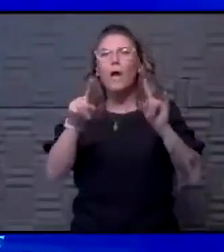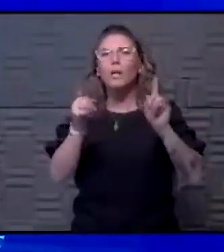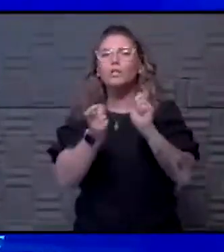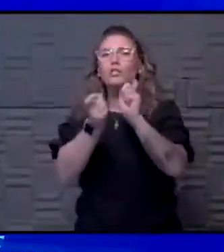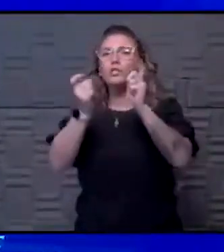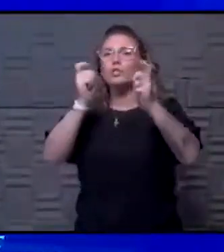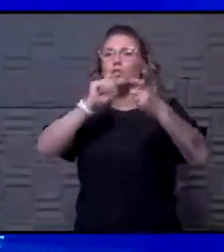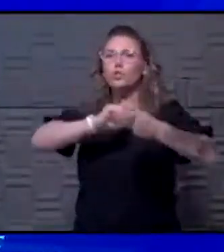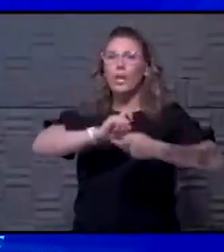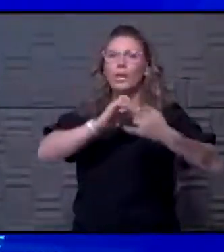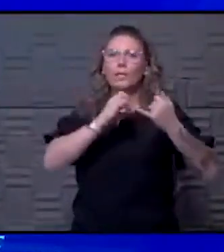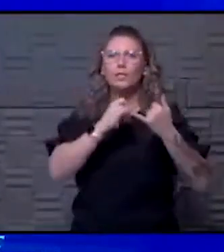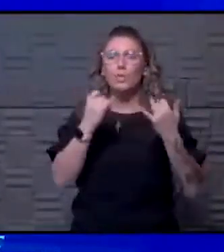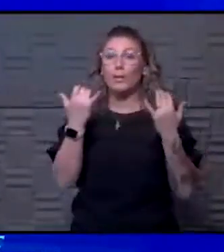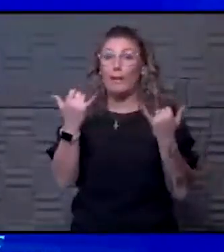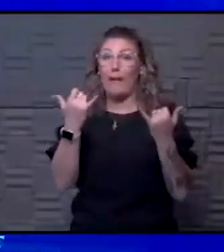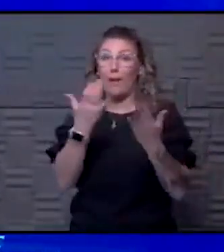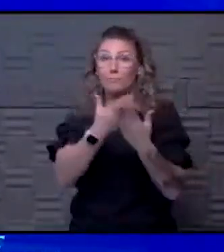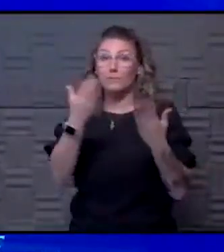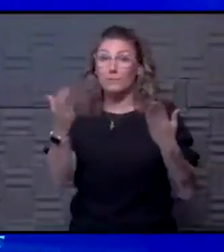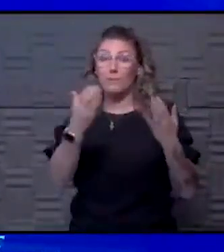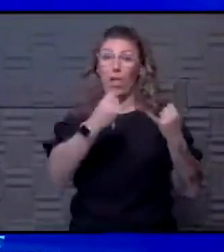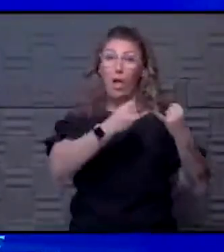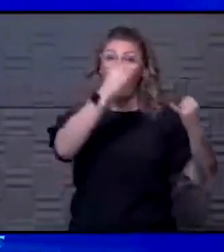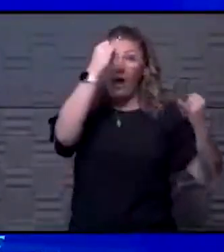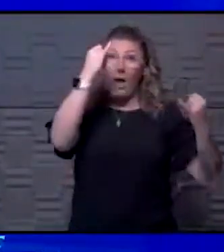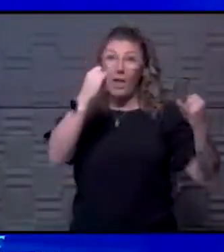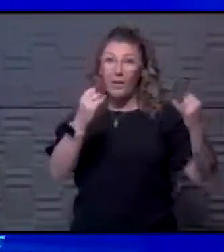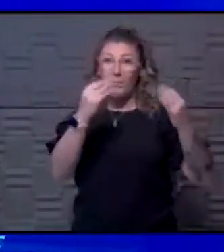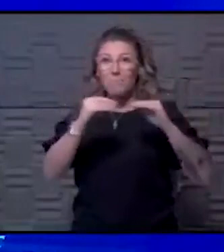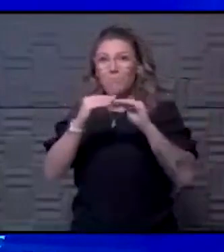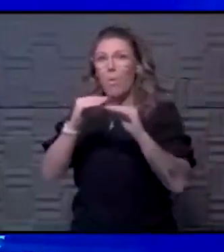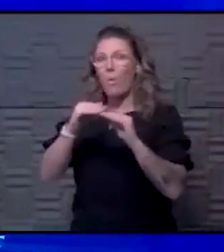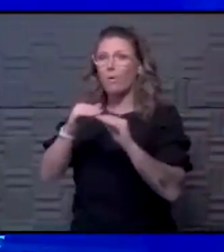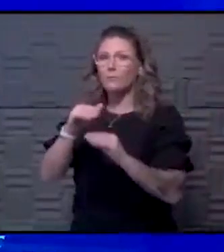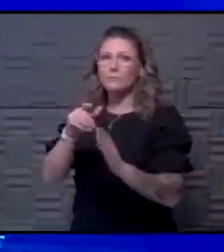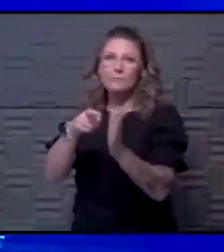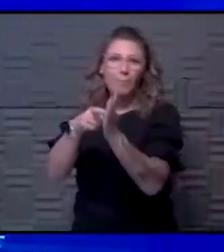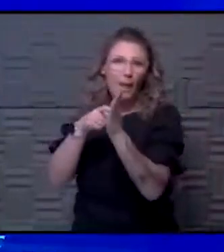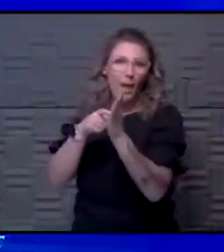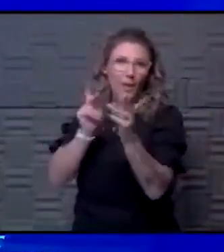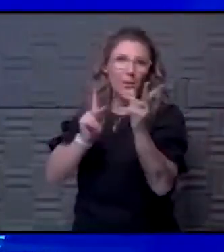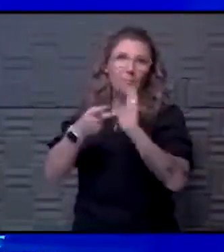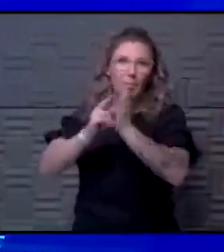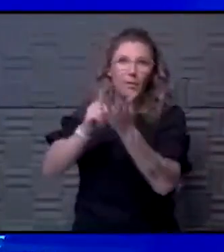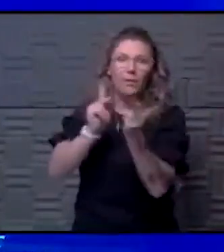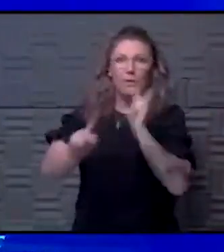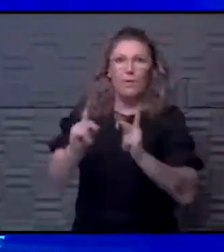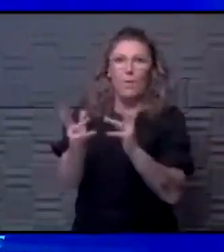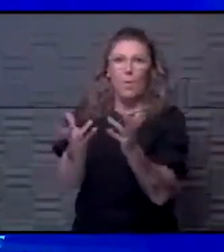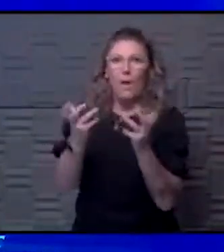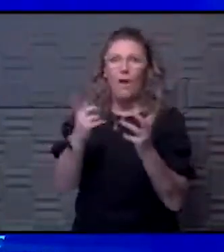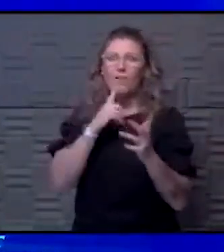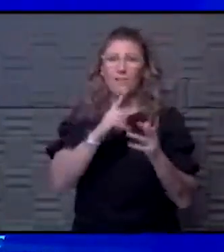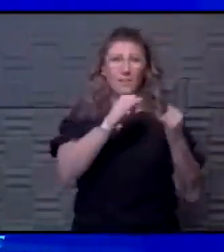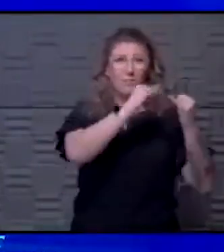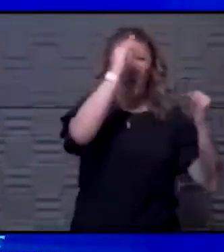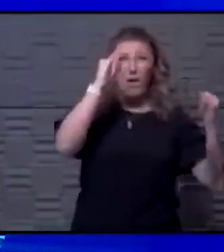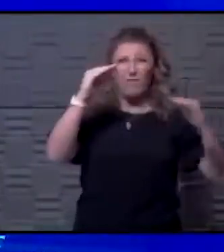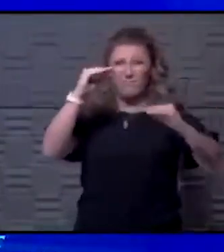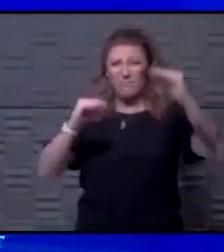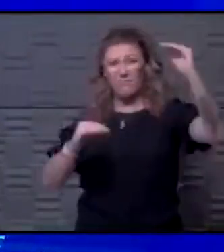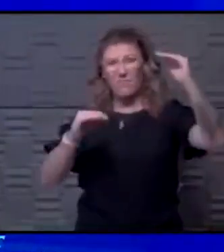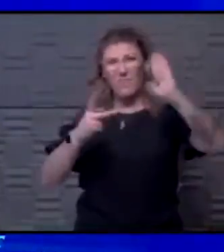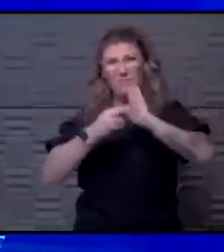We now have more supply than we have demand. Absolutely. And that scares me a little bit because I don't want to say that, but it is true because it means that people aren't